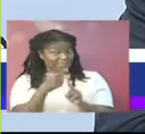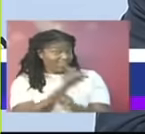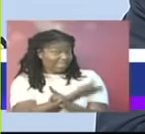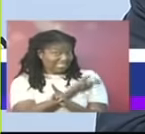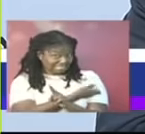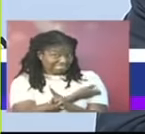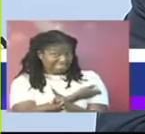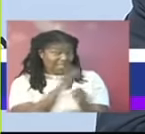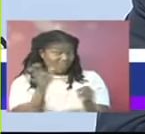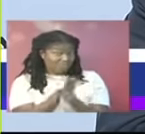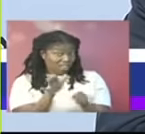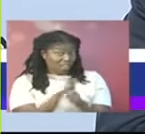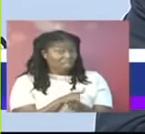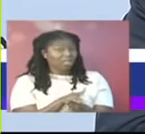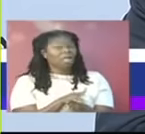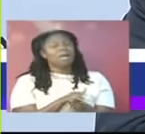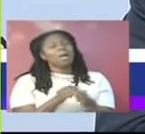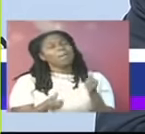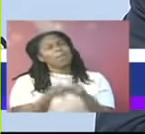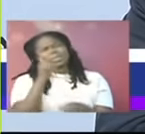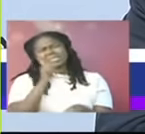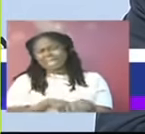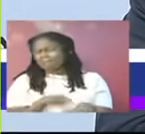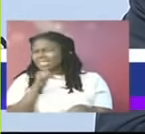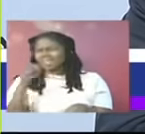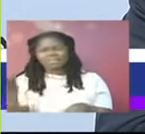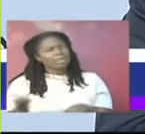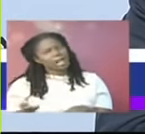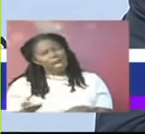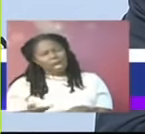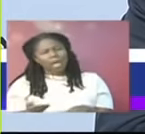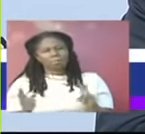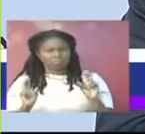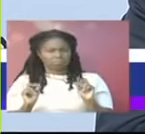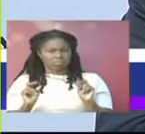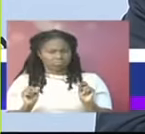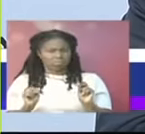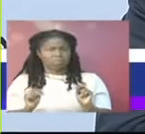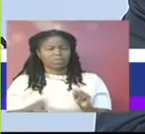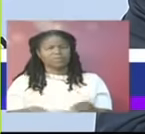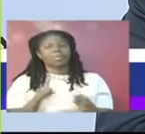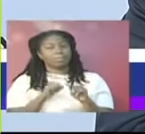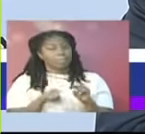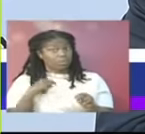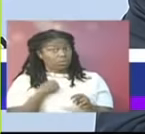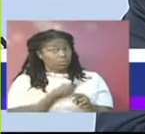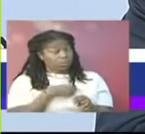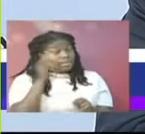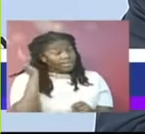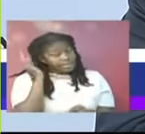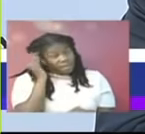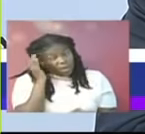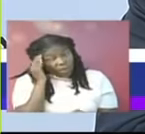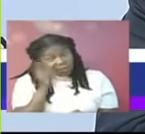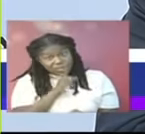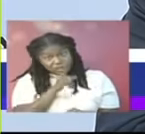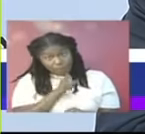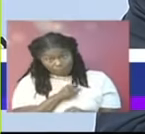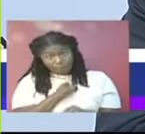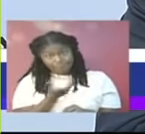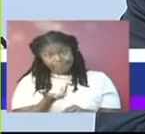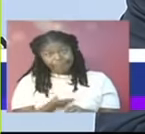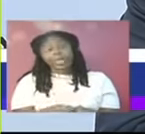individuals' vaccination status, even for those hospitalized just yet, but we're working on that, we have noted that among those where there have been